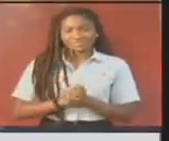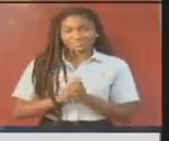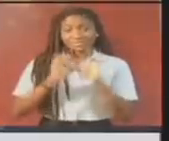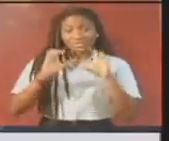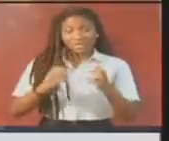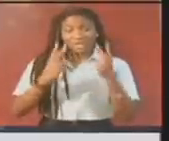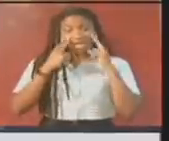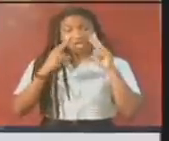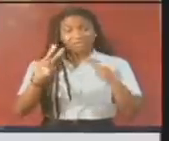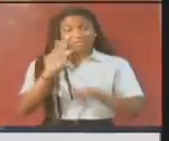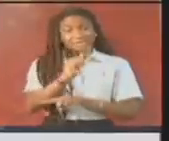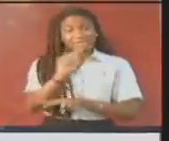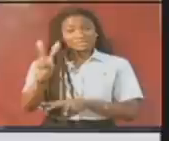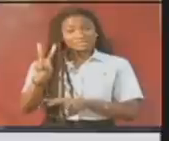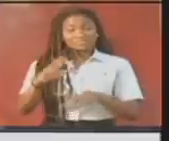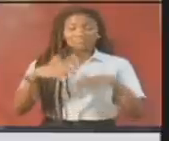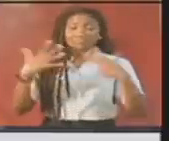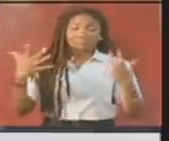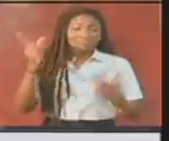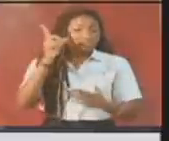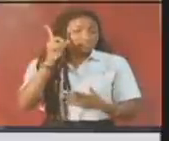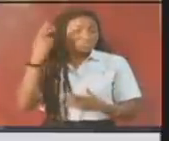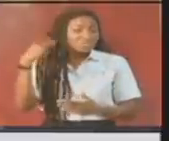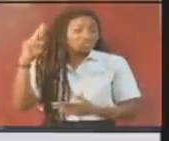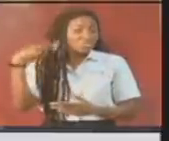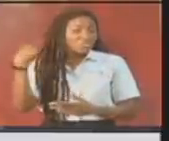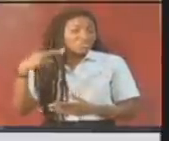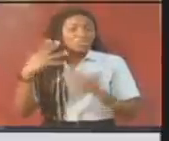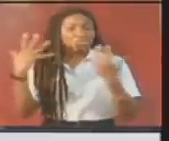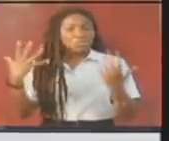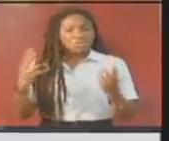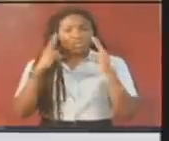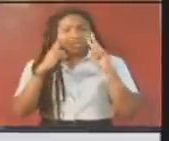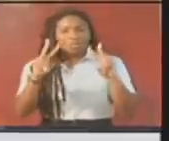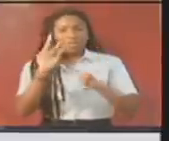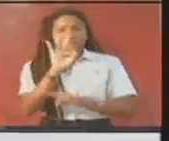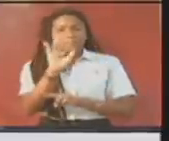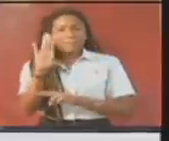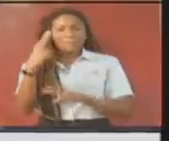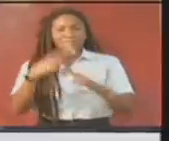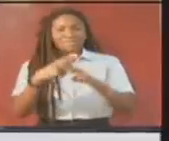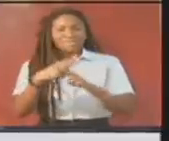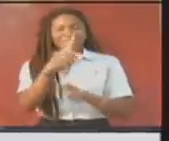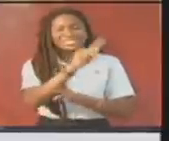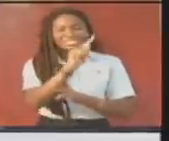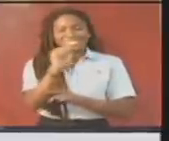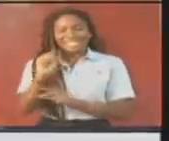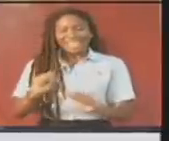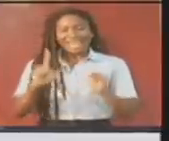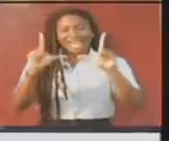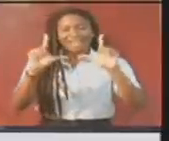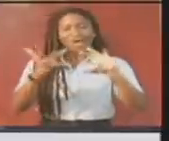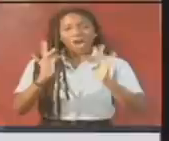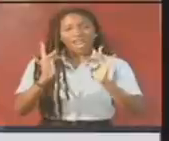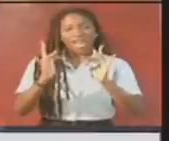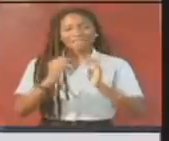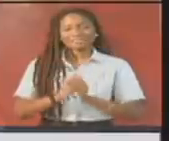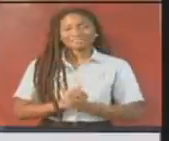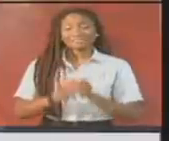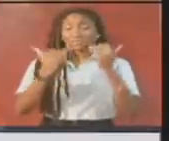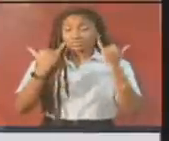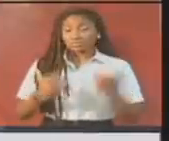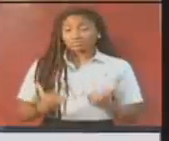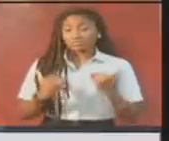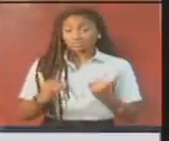you live coverage on TTT, Talk City 91.1 FM, and on Facebook at TTT Live Online. We go now to Senior